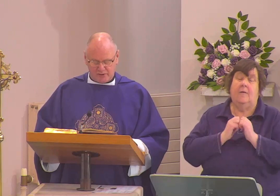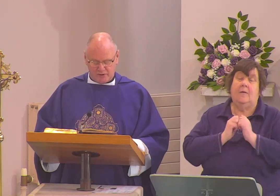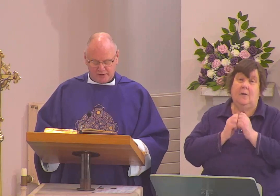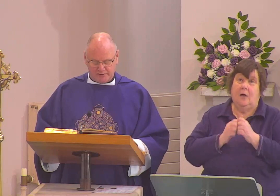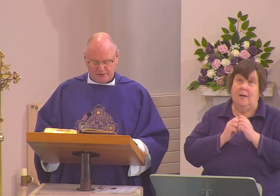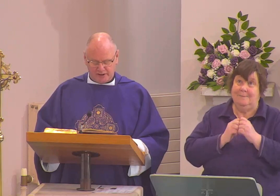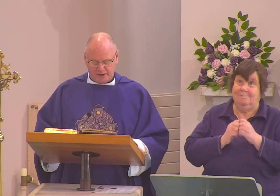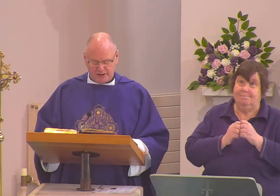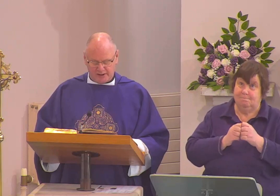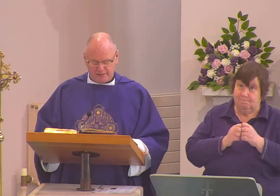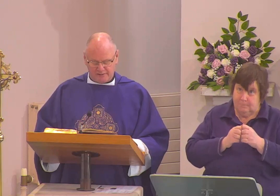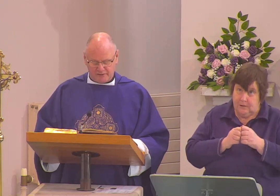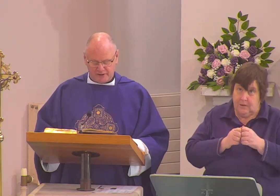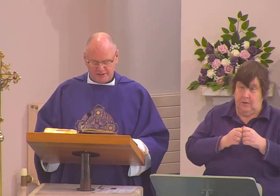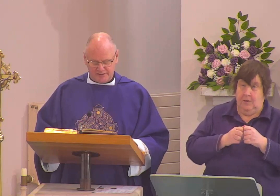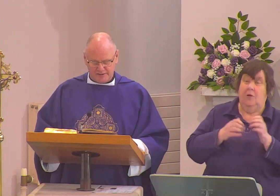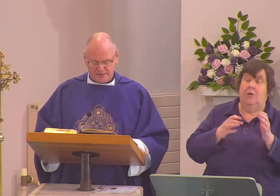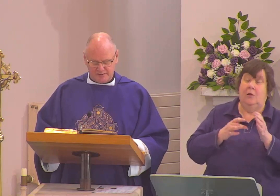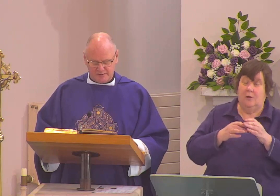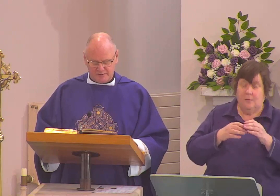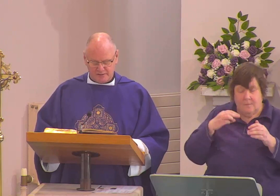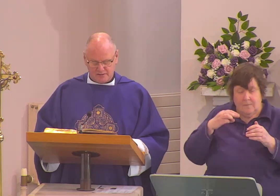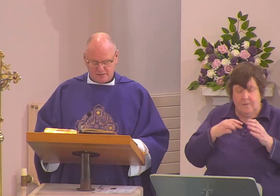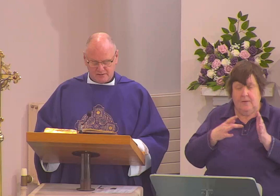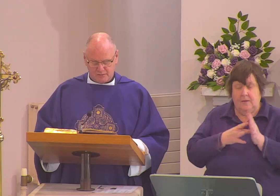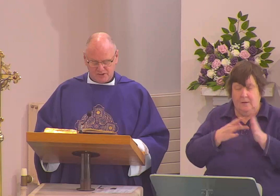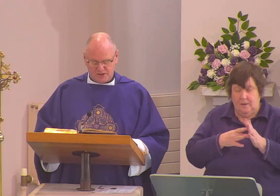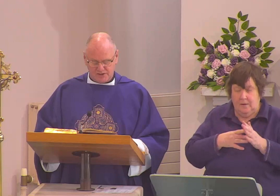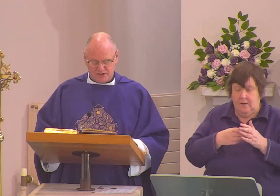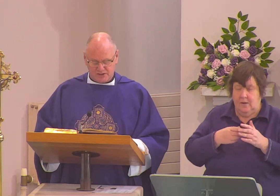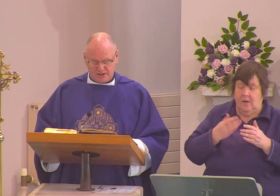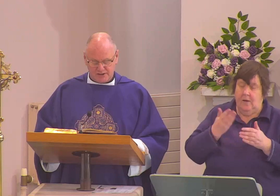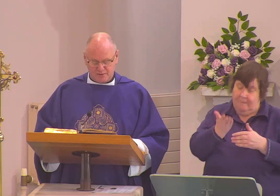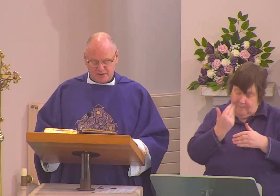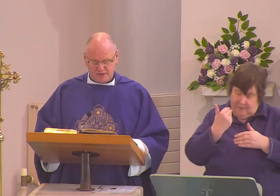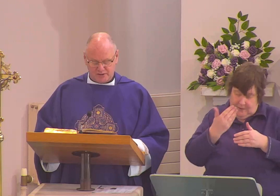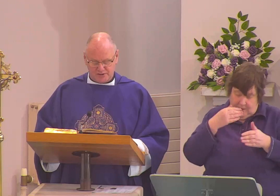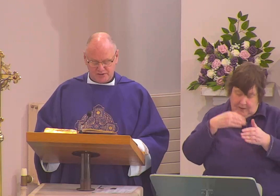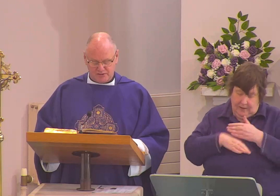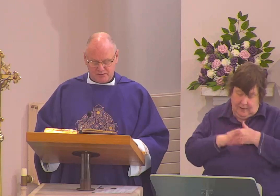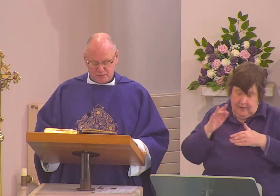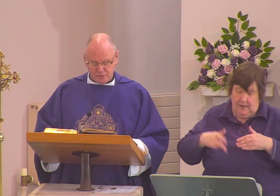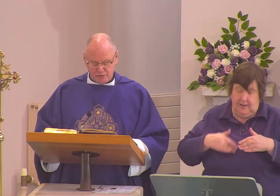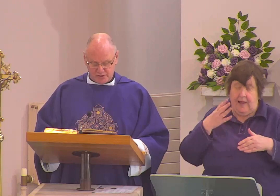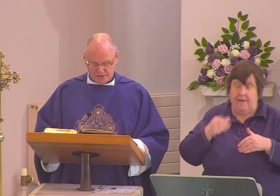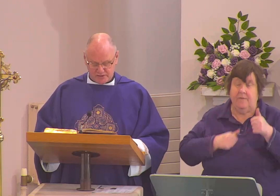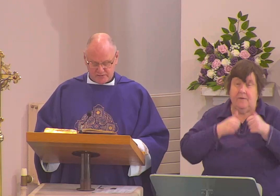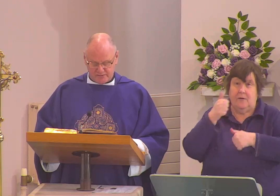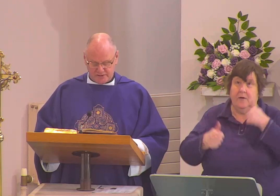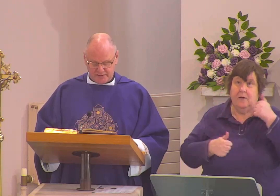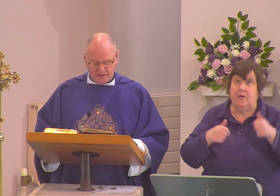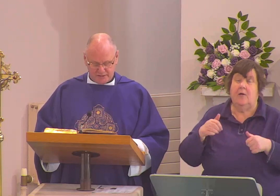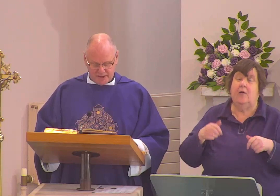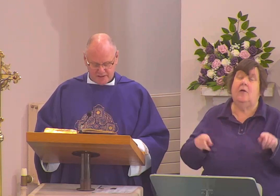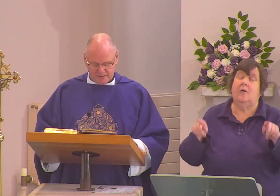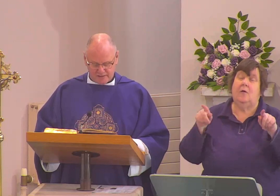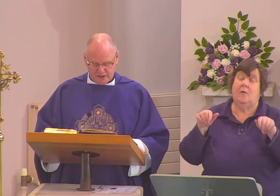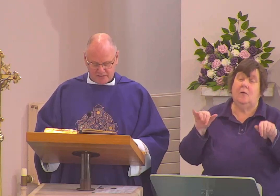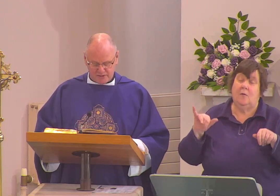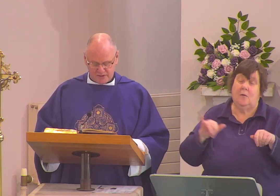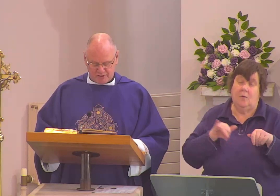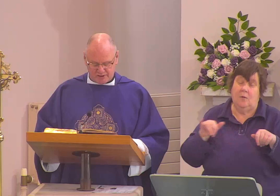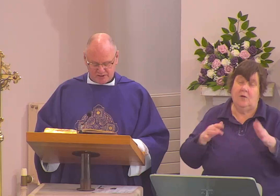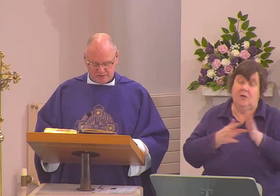their calling in life of grace, which Jesus Christ brings us through his suffering, death,